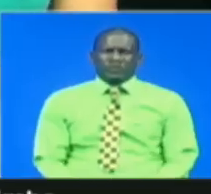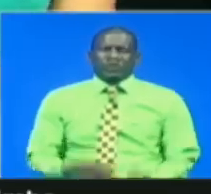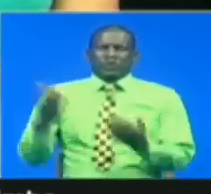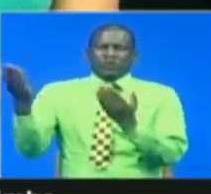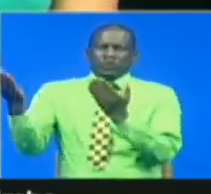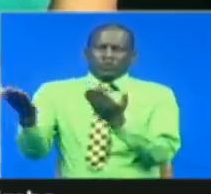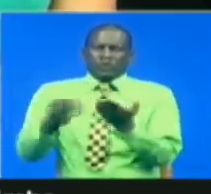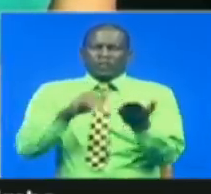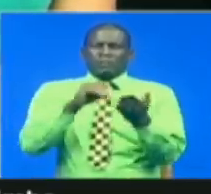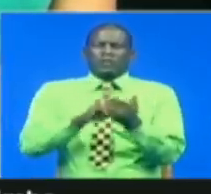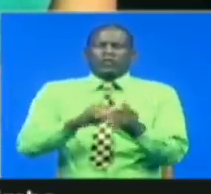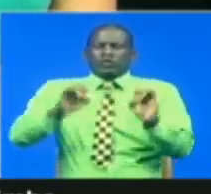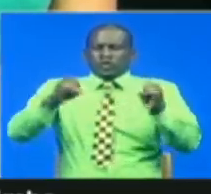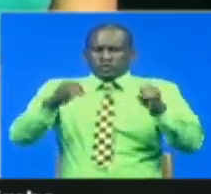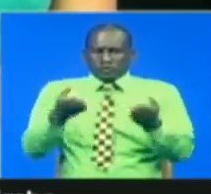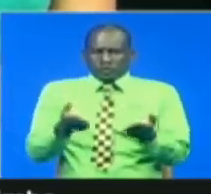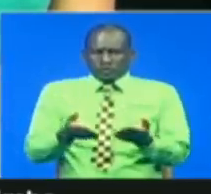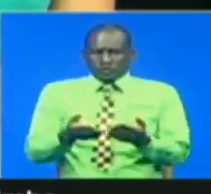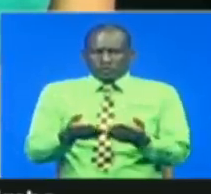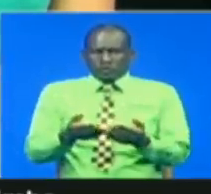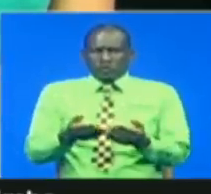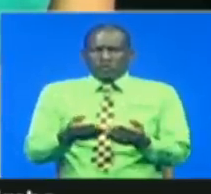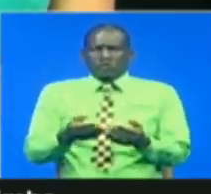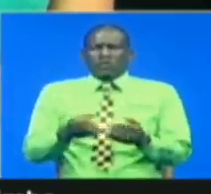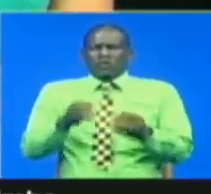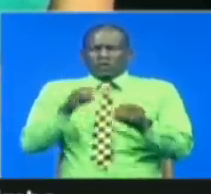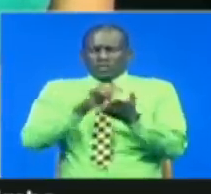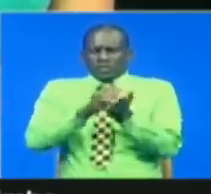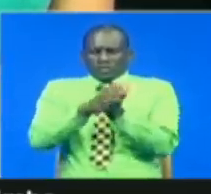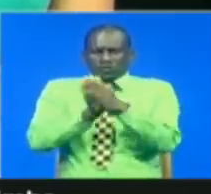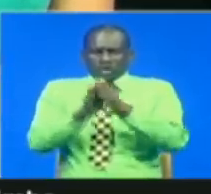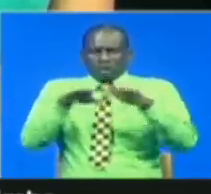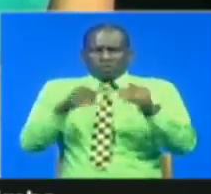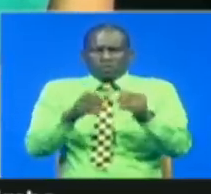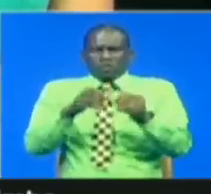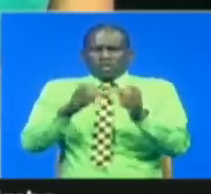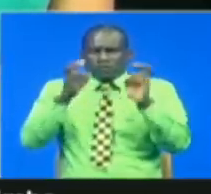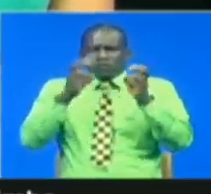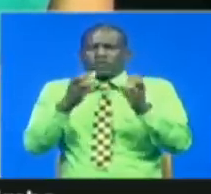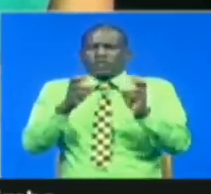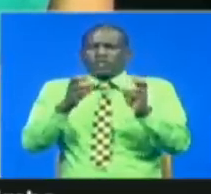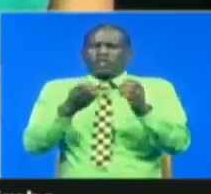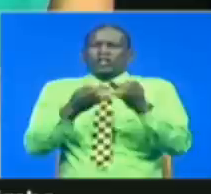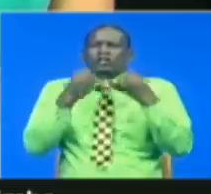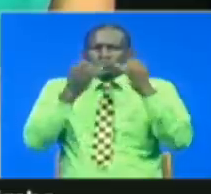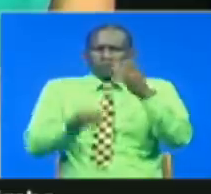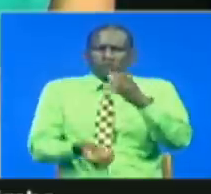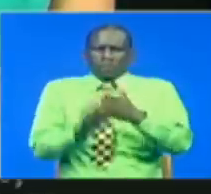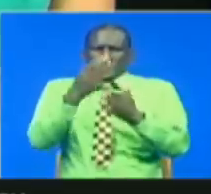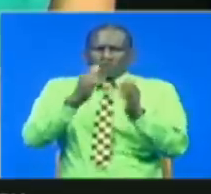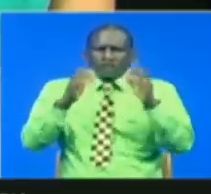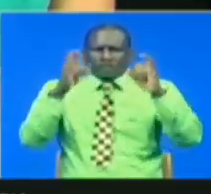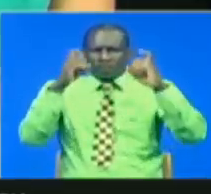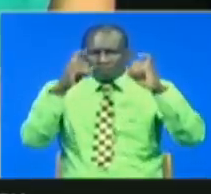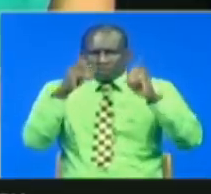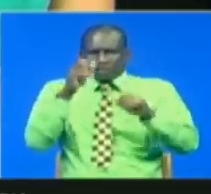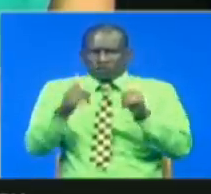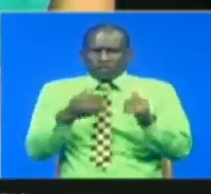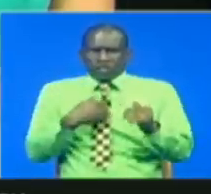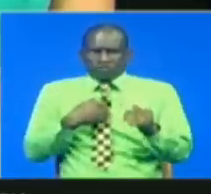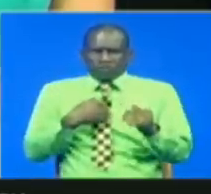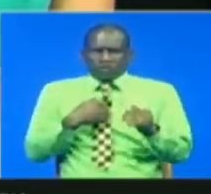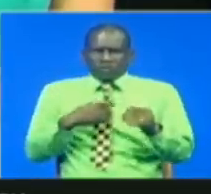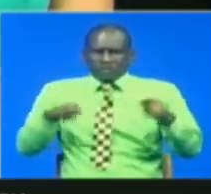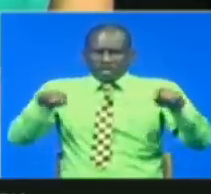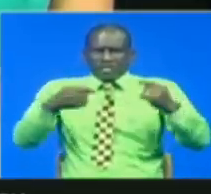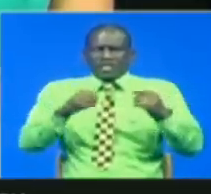Welcome back to Interview Weekend Edition. Just to recap on that story, on the details emerging, we have some pictures of those who are said to have been behind the attack. The